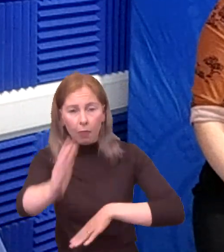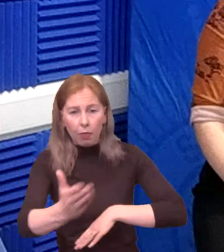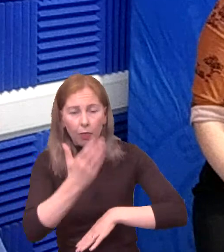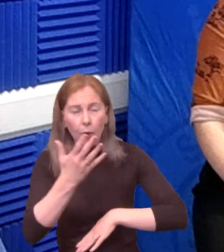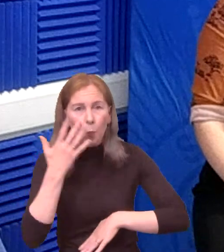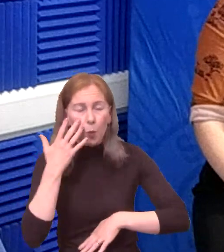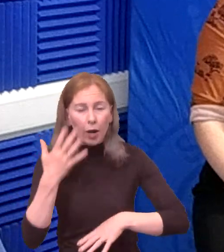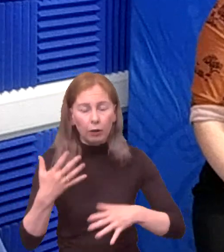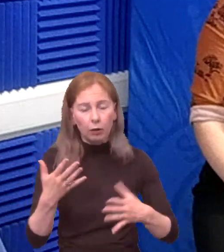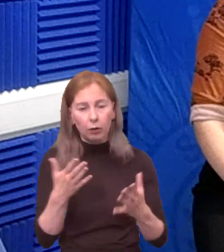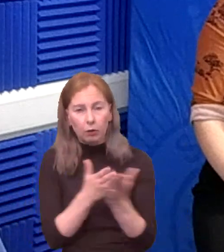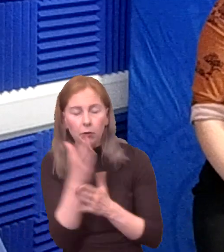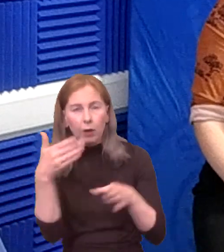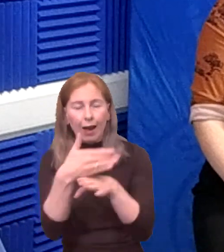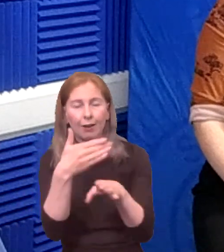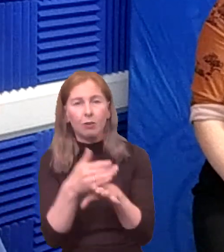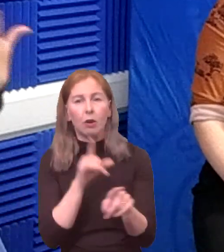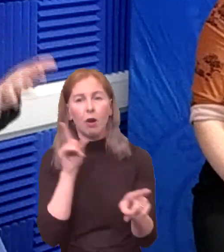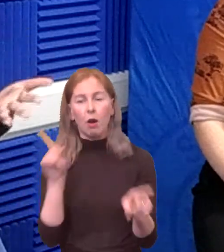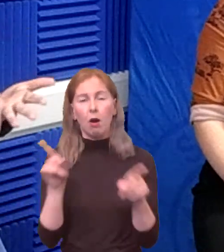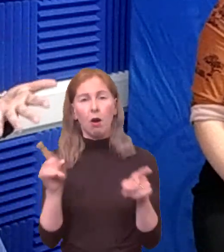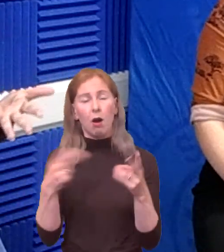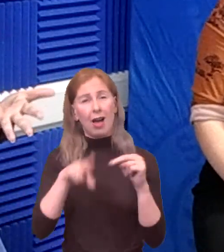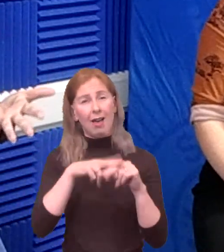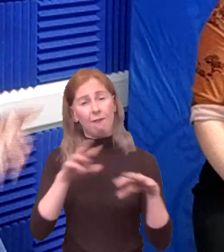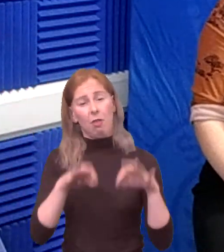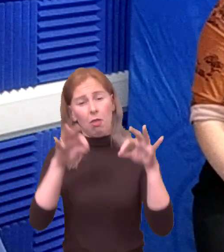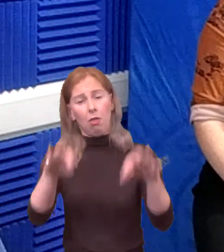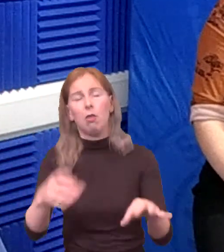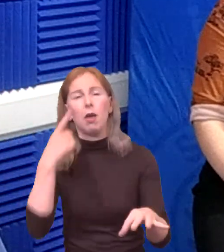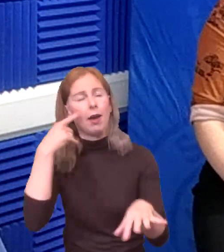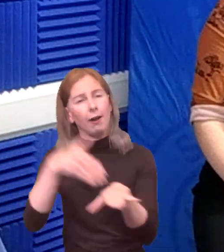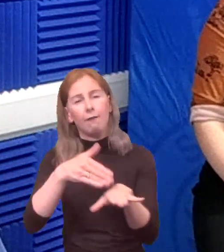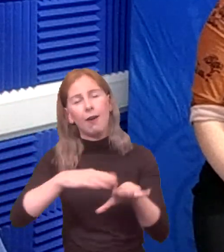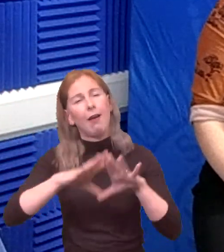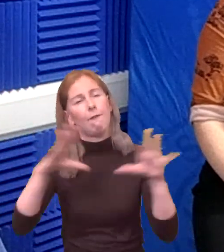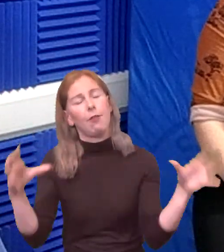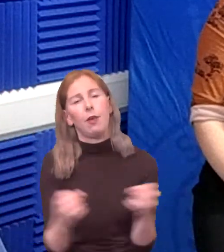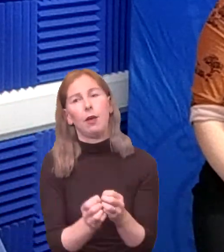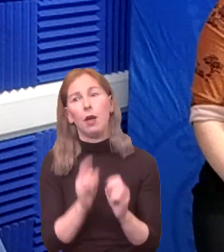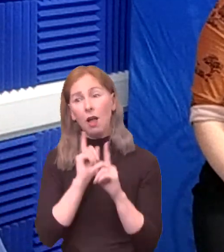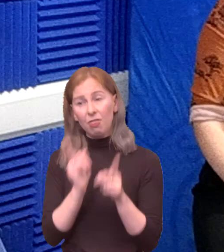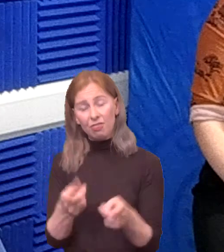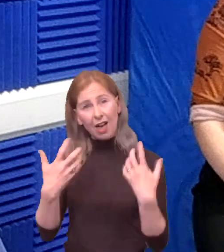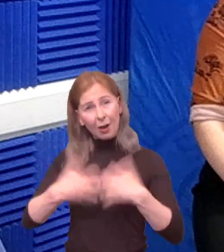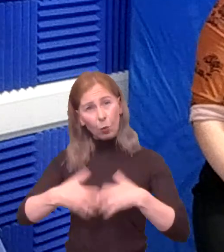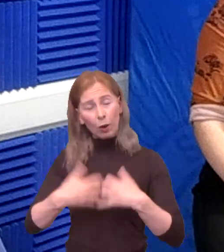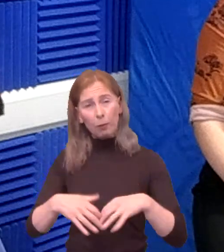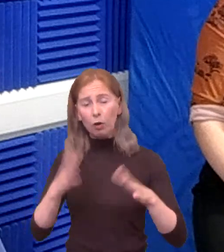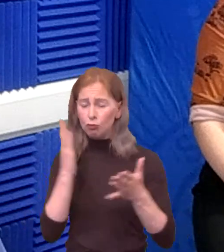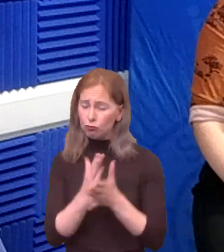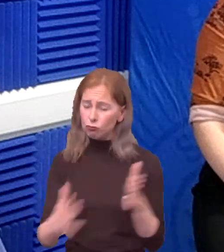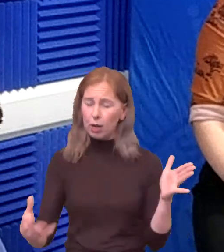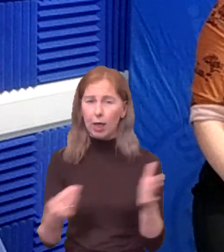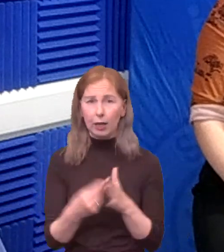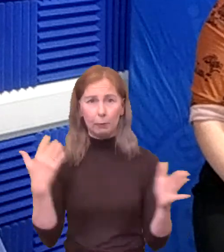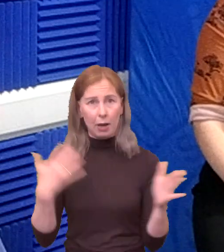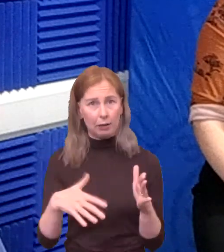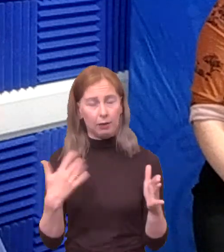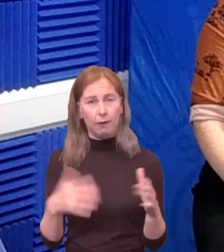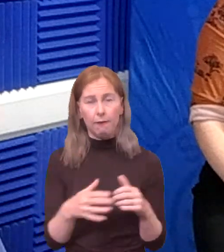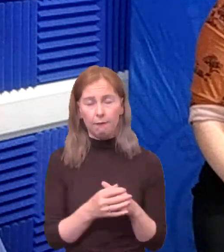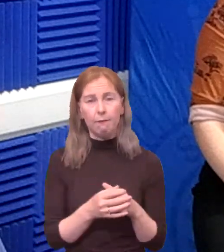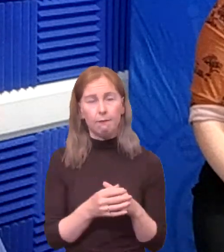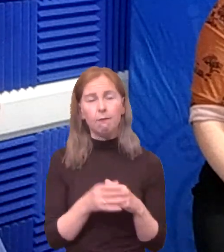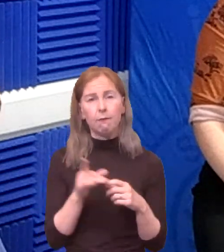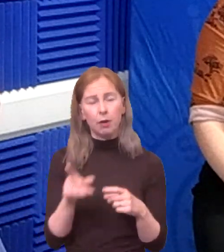not cheap, can be several tens of thousands into the hundreds of thousands of pounds, and that's a much more targeted, calculated type of